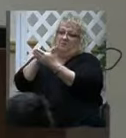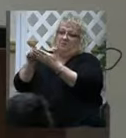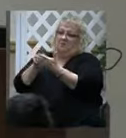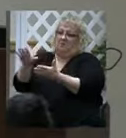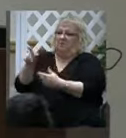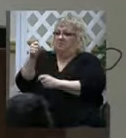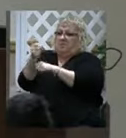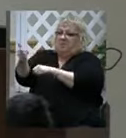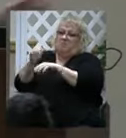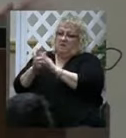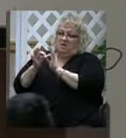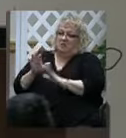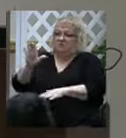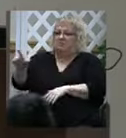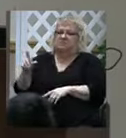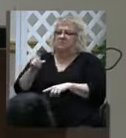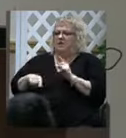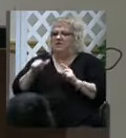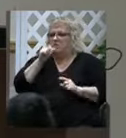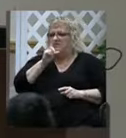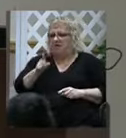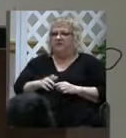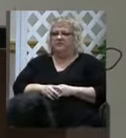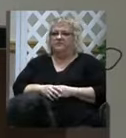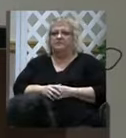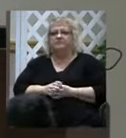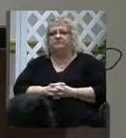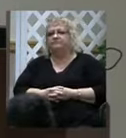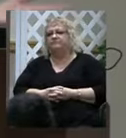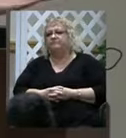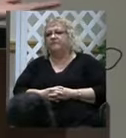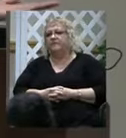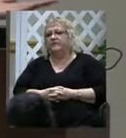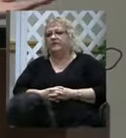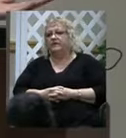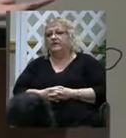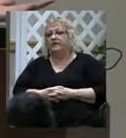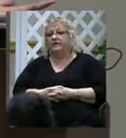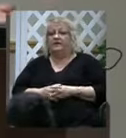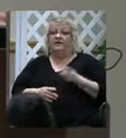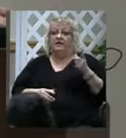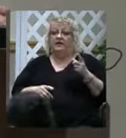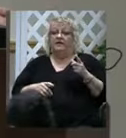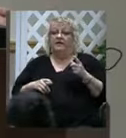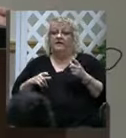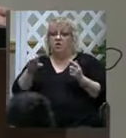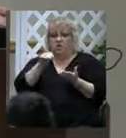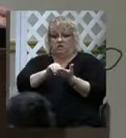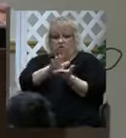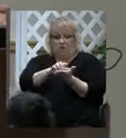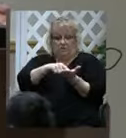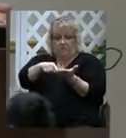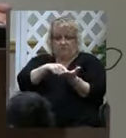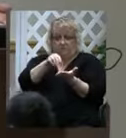pin the blame on the translator or the interpreter, but as Kleber said, right, get your documents